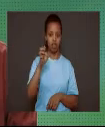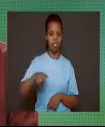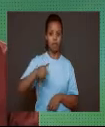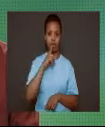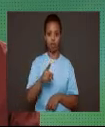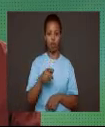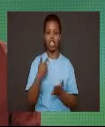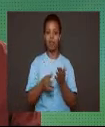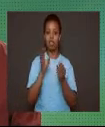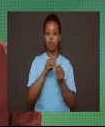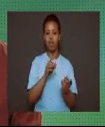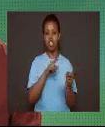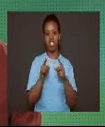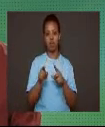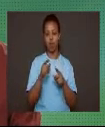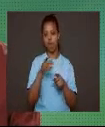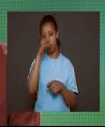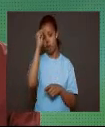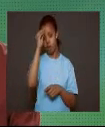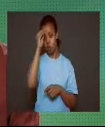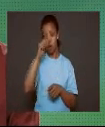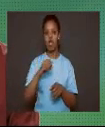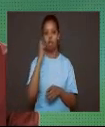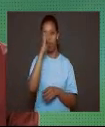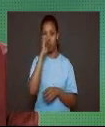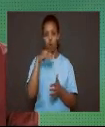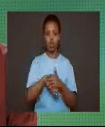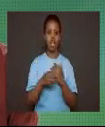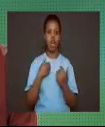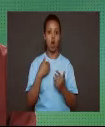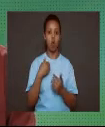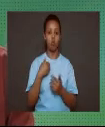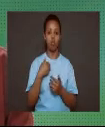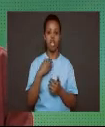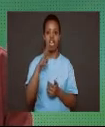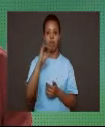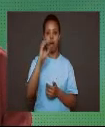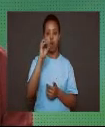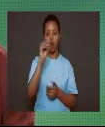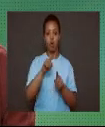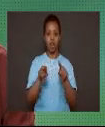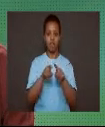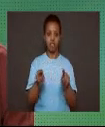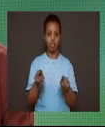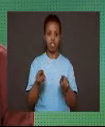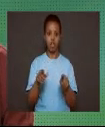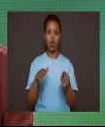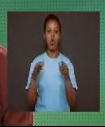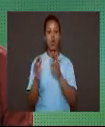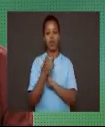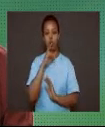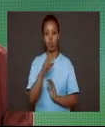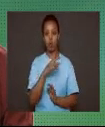the status of biodiversity in Ethiopia, and we looked at some examples